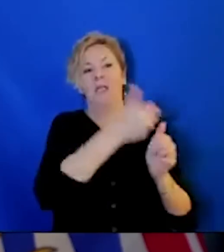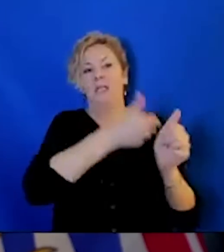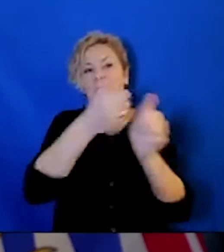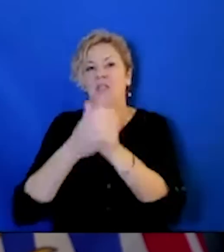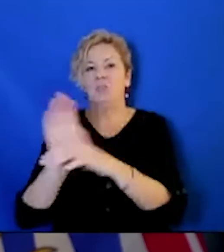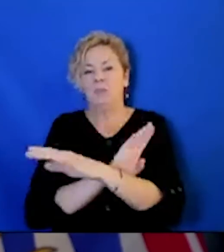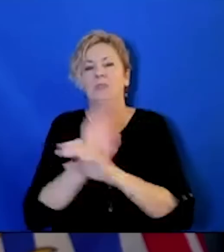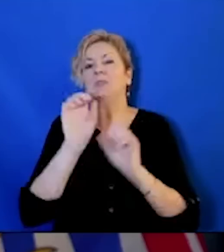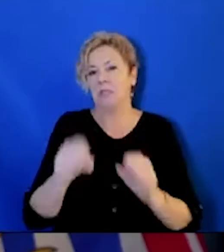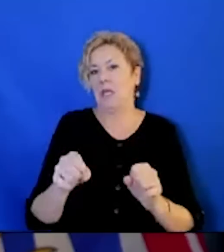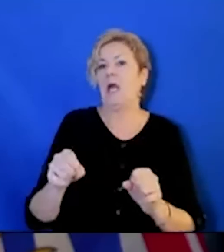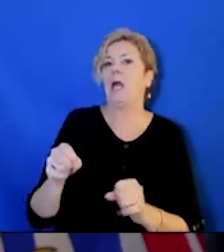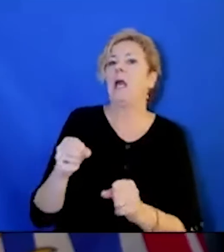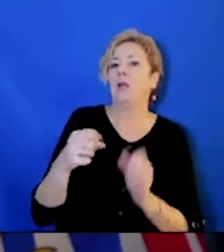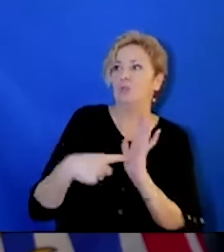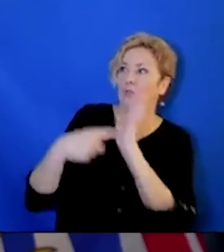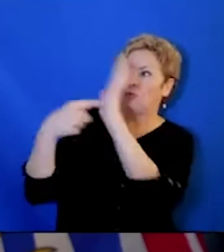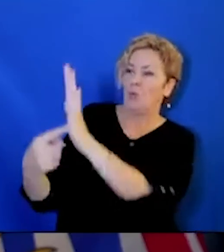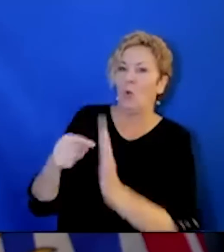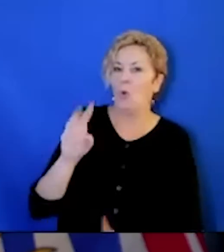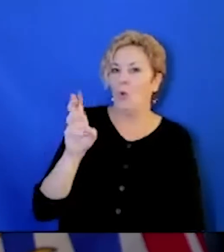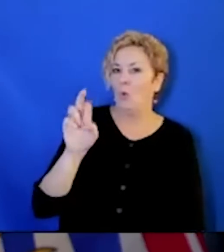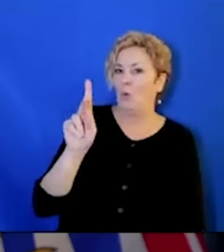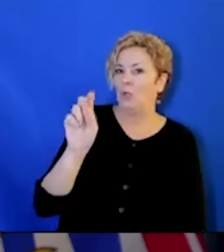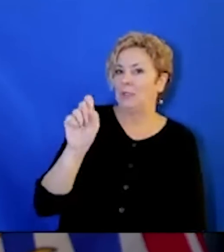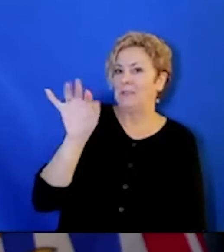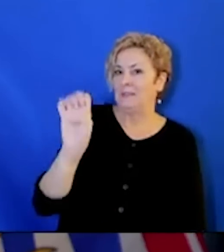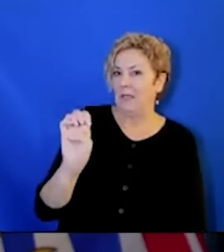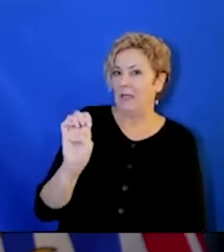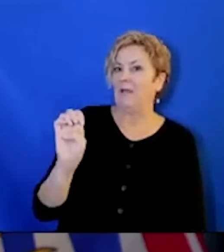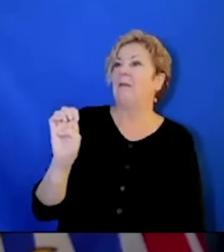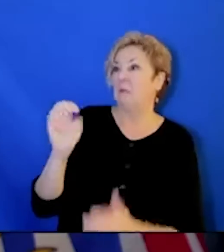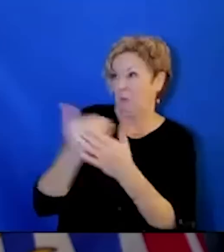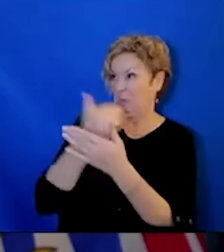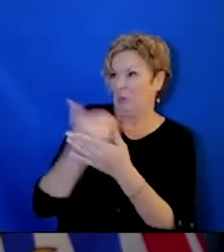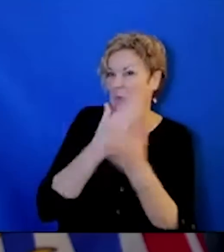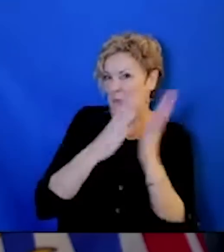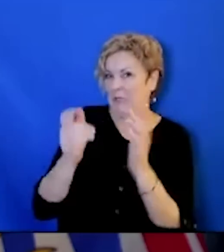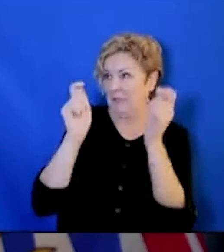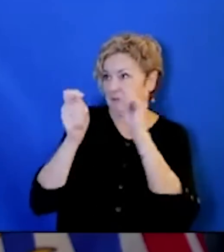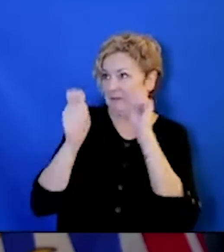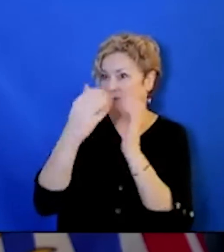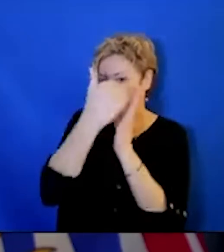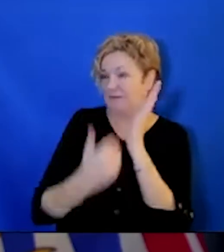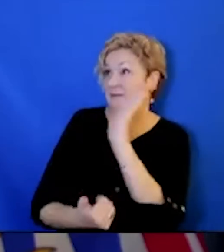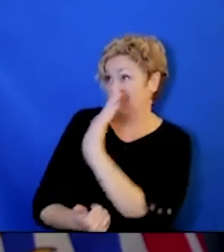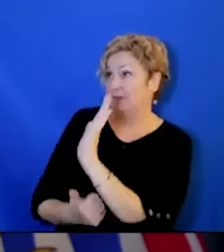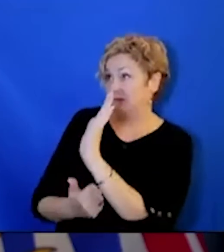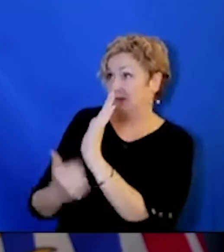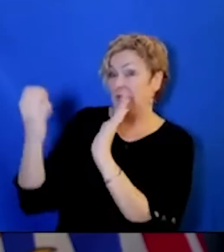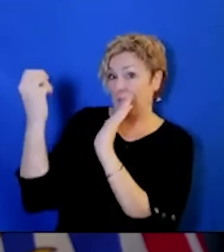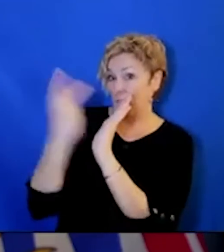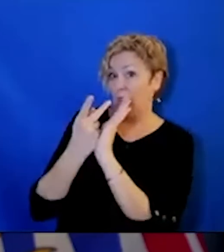I know many businesses have already reached out and are keen to get underway, but you need to hold back on those specific